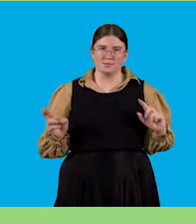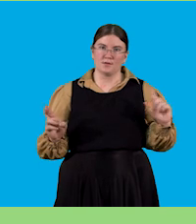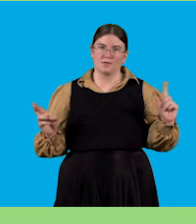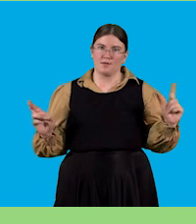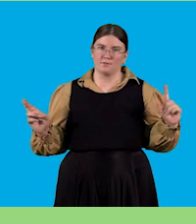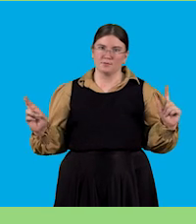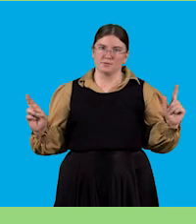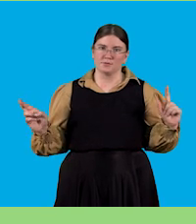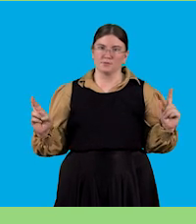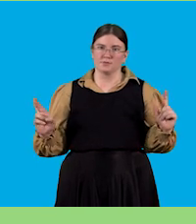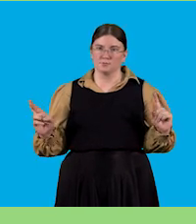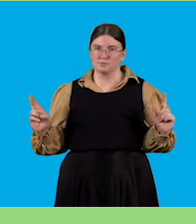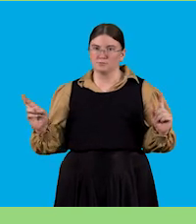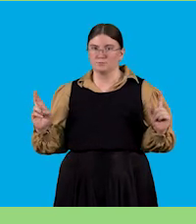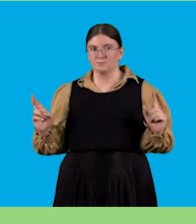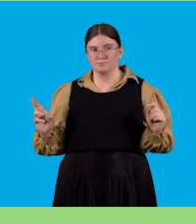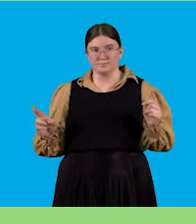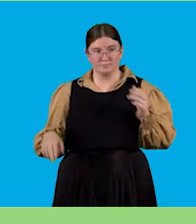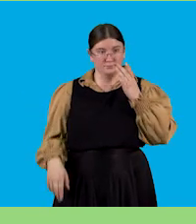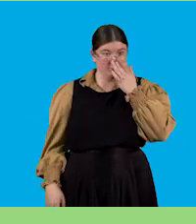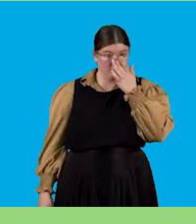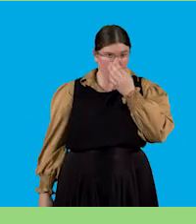and the left lung.